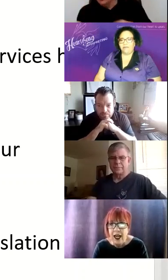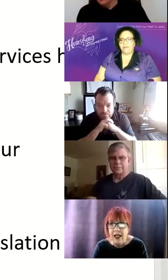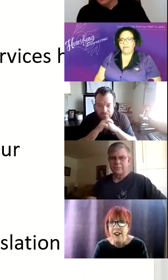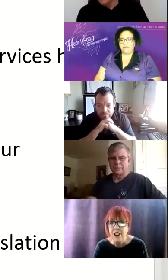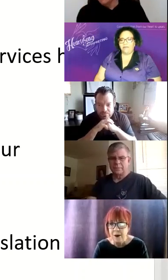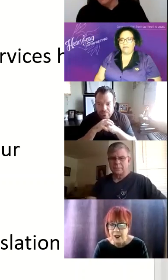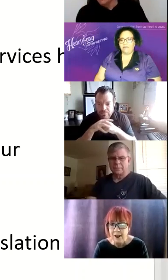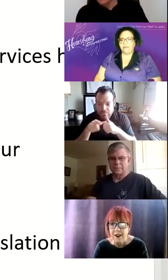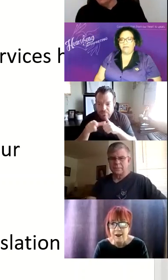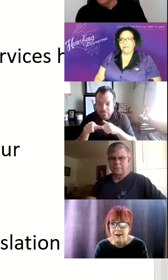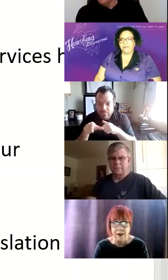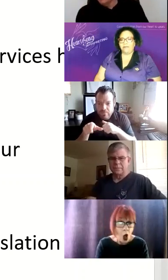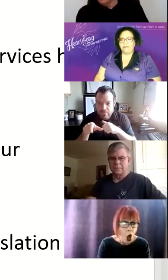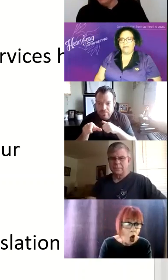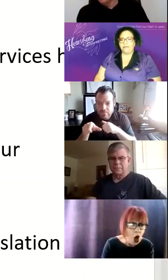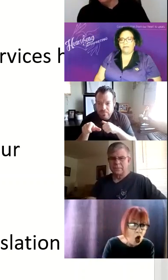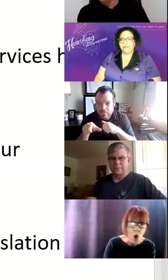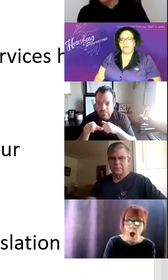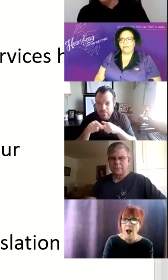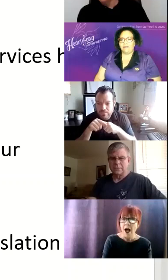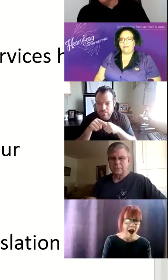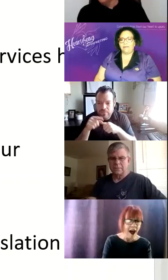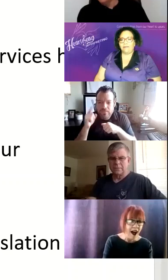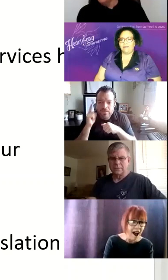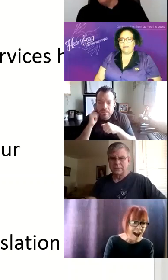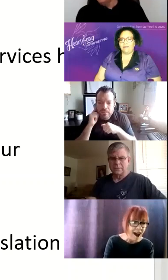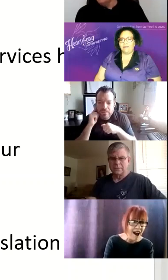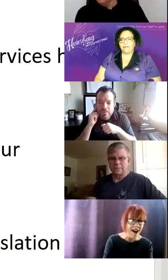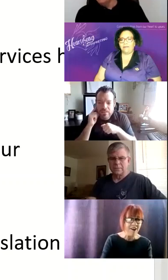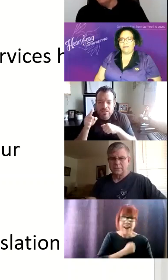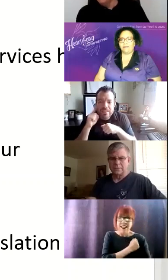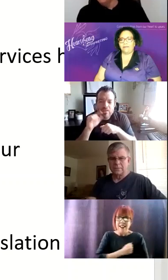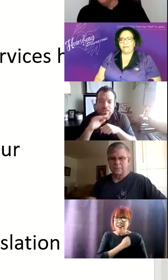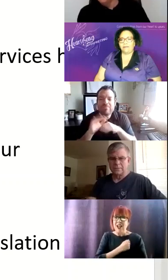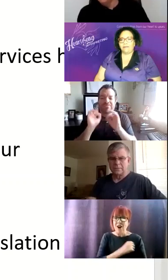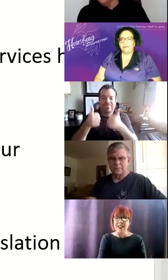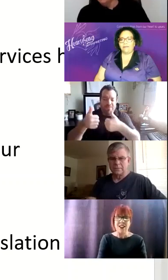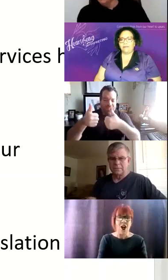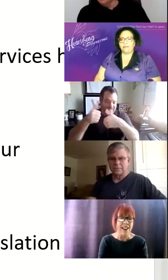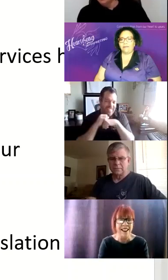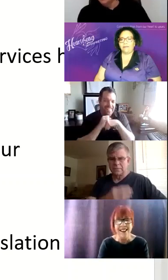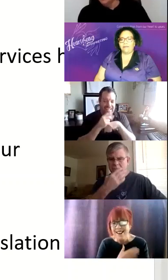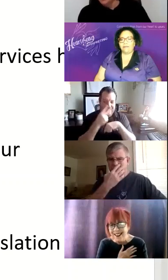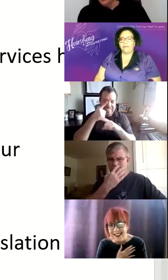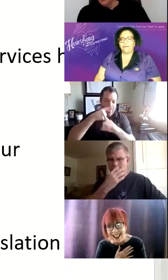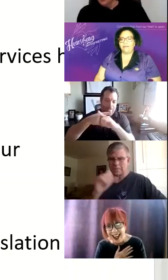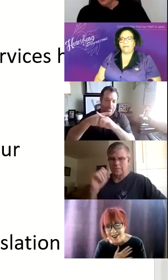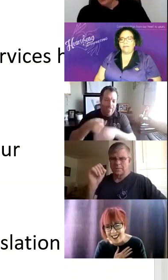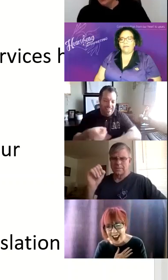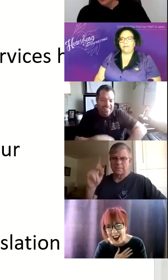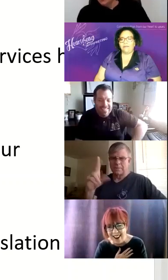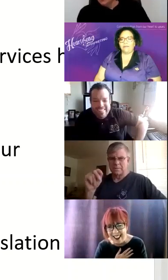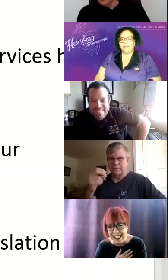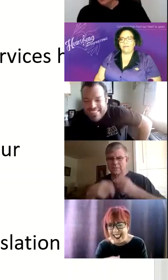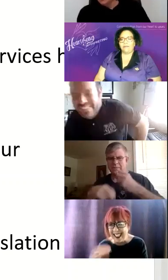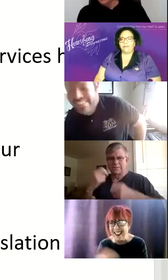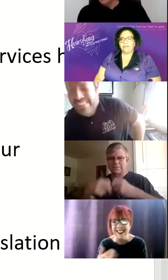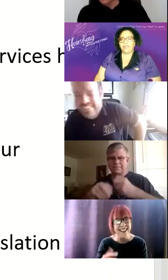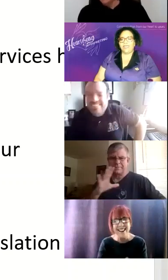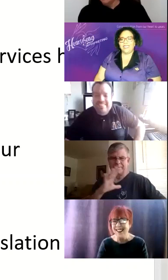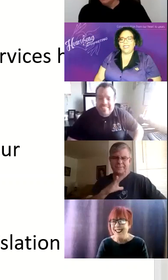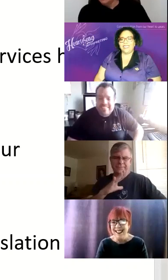She's on mute. We can't hear her. Right. Thank you. Sorry. I'm sorry.